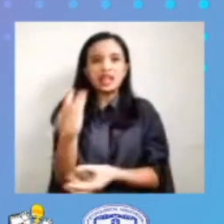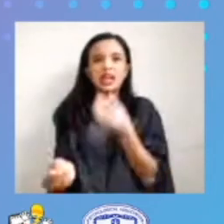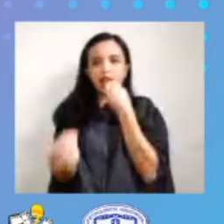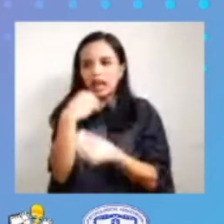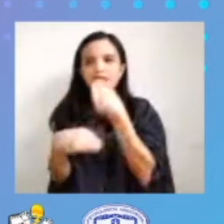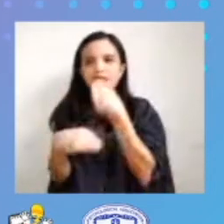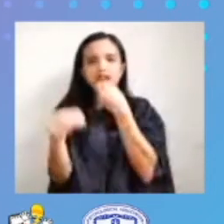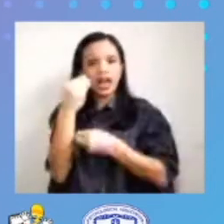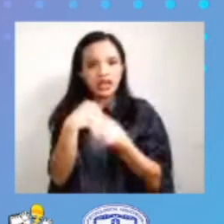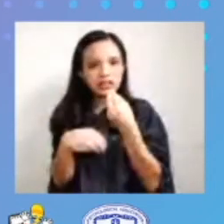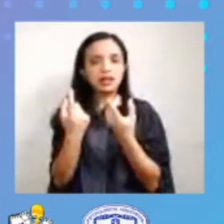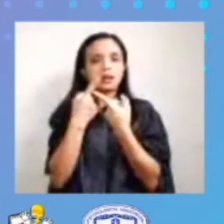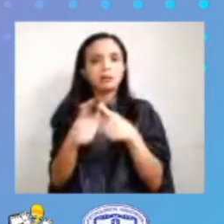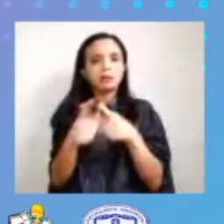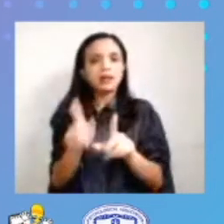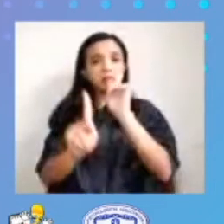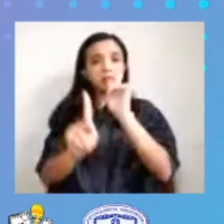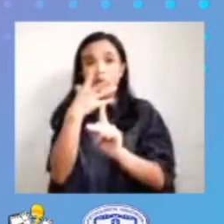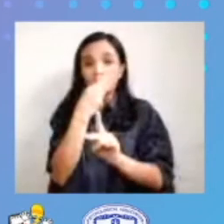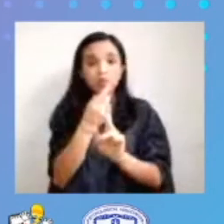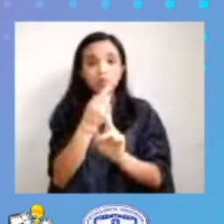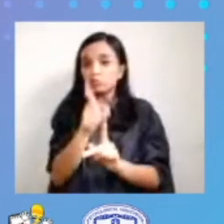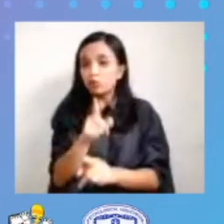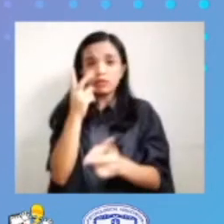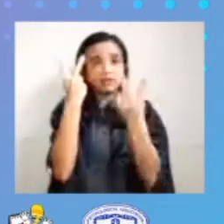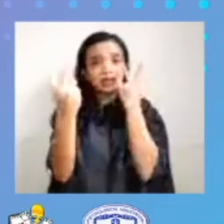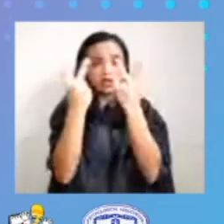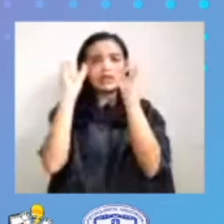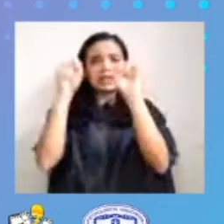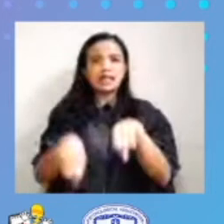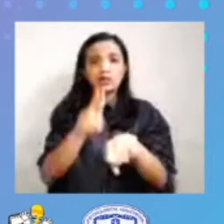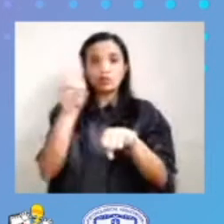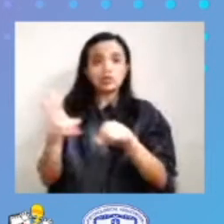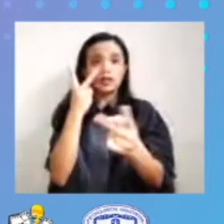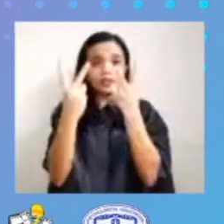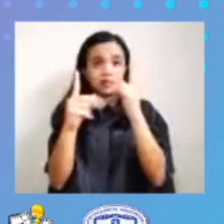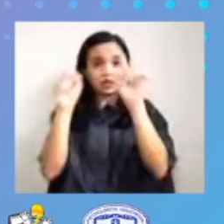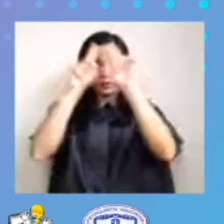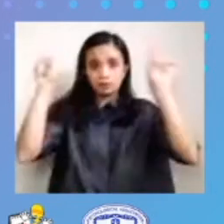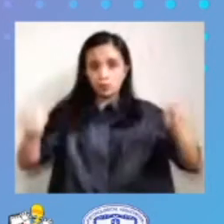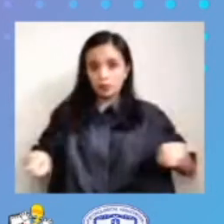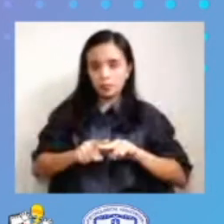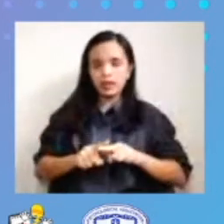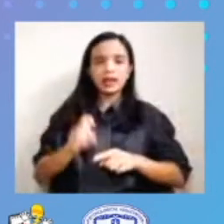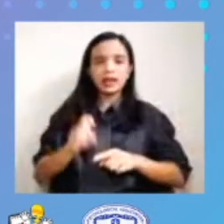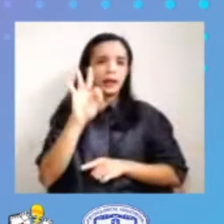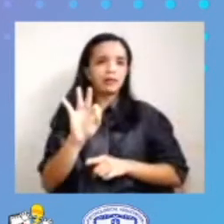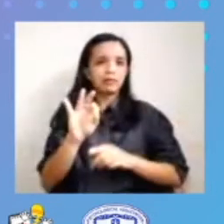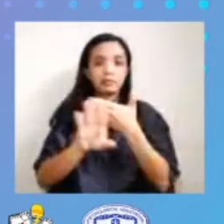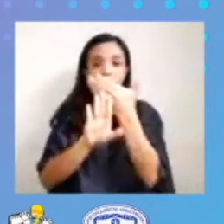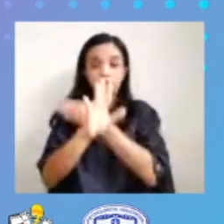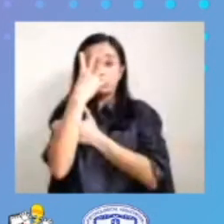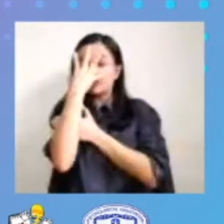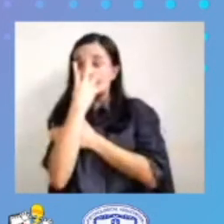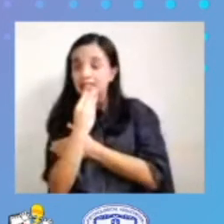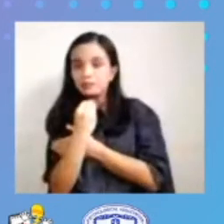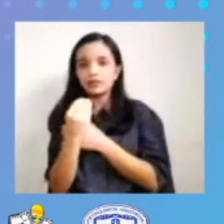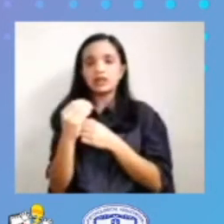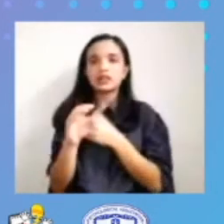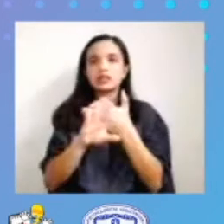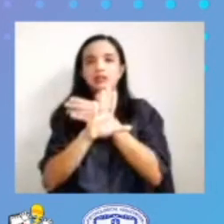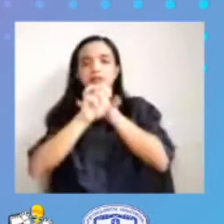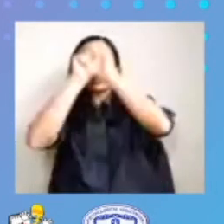you know the right kind of food that you should eat, no? You know when to sleep, you know when to stop for a while working and then take a break and sleep for a while